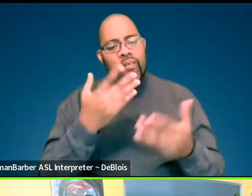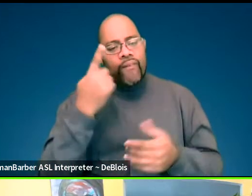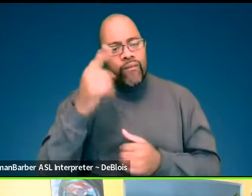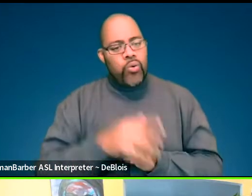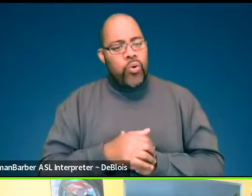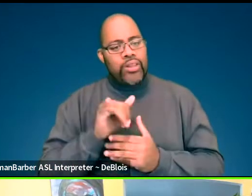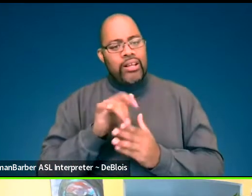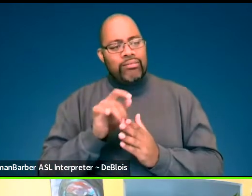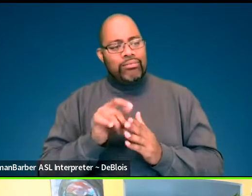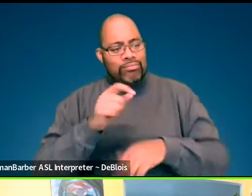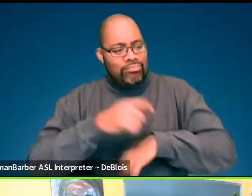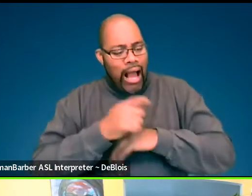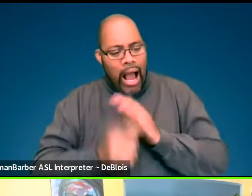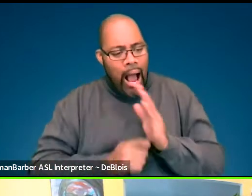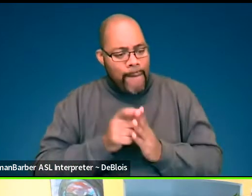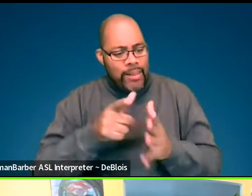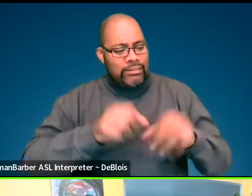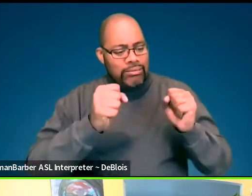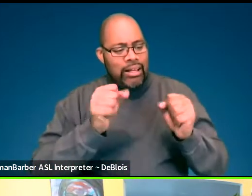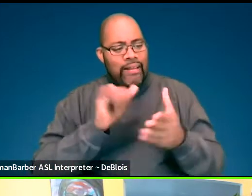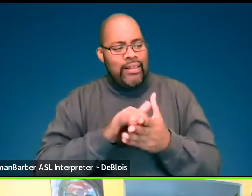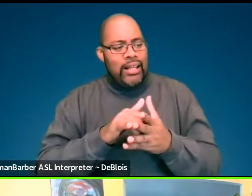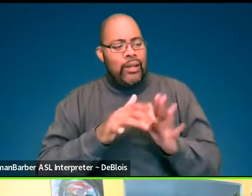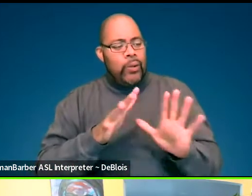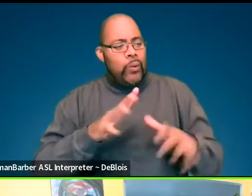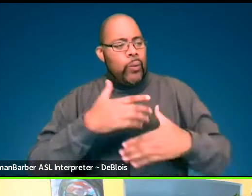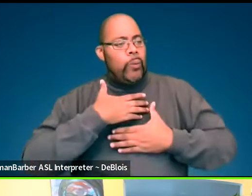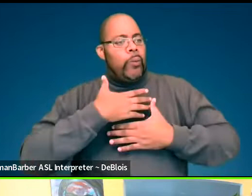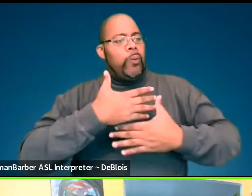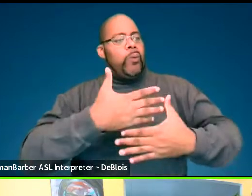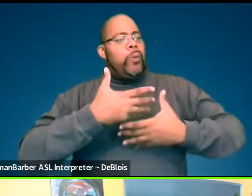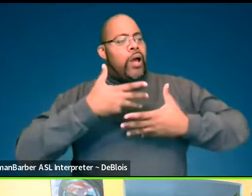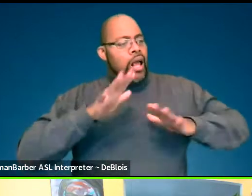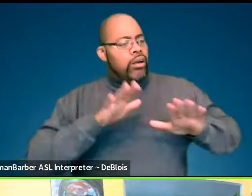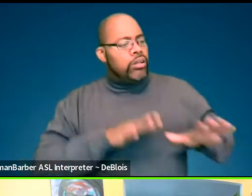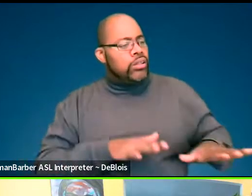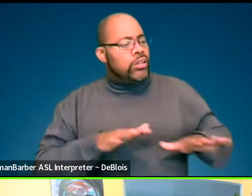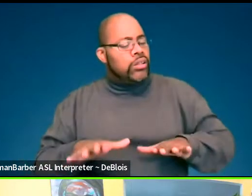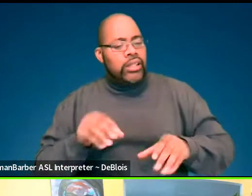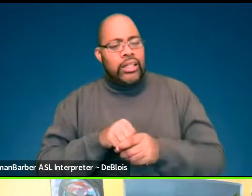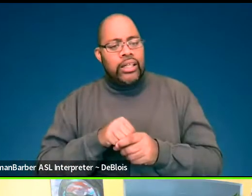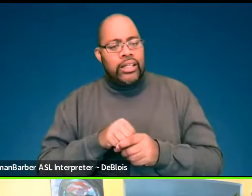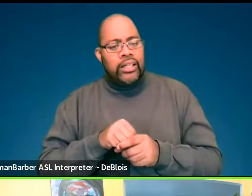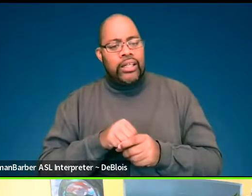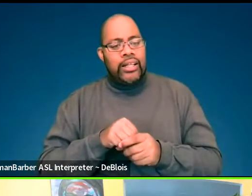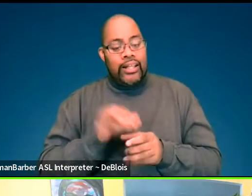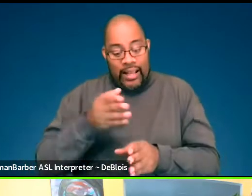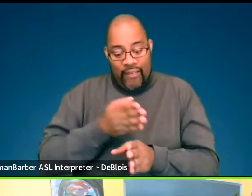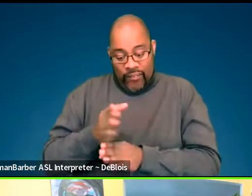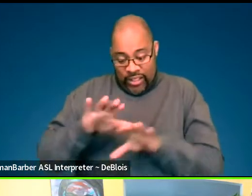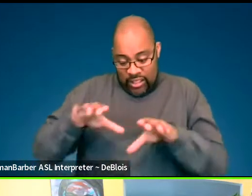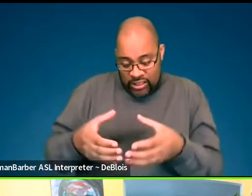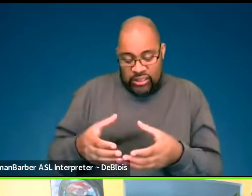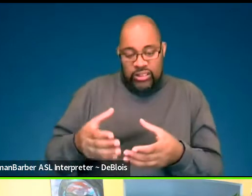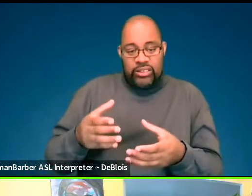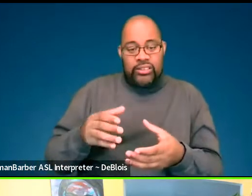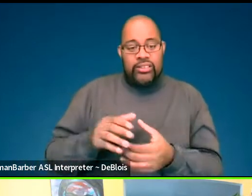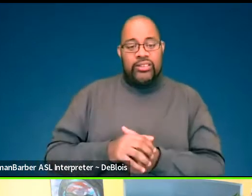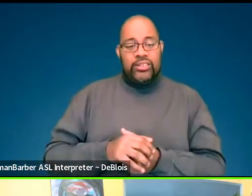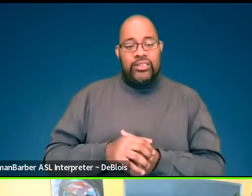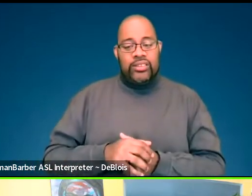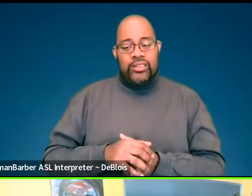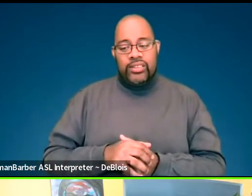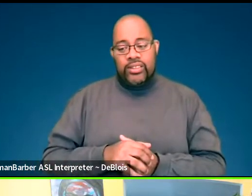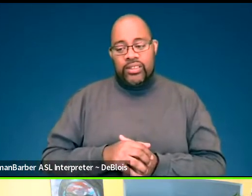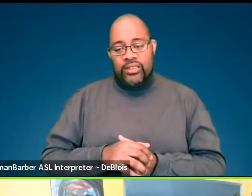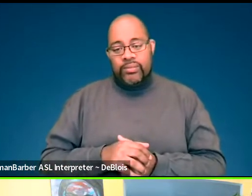the time that they take, the breath that they allow in a field or in like